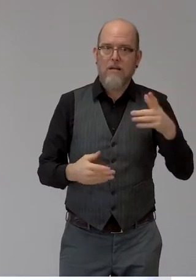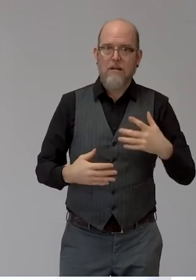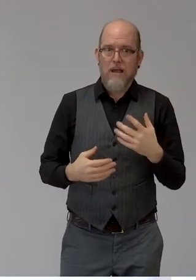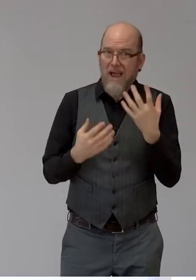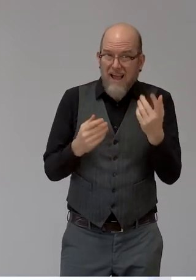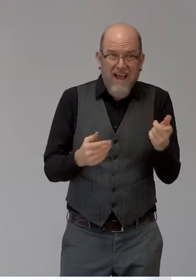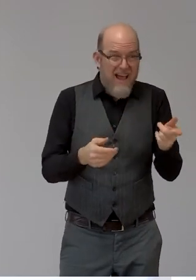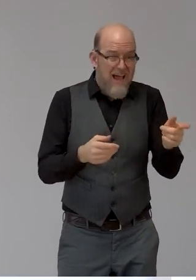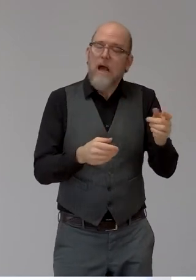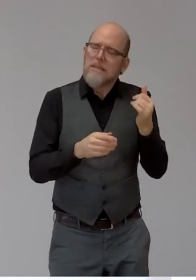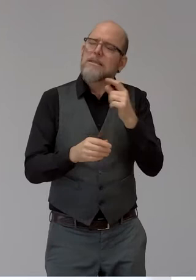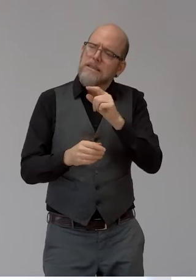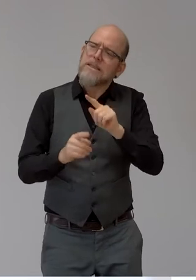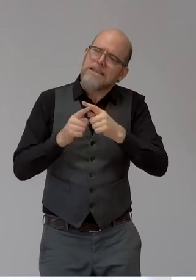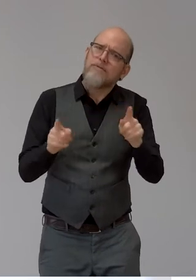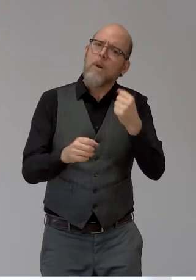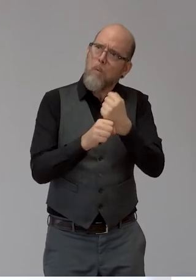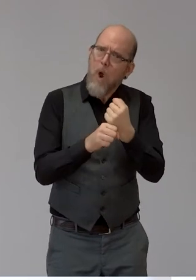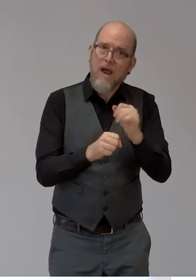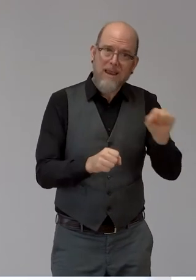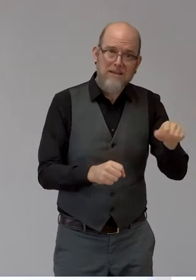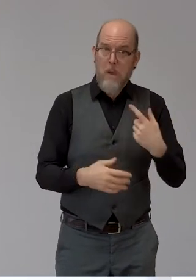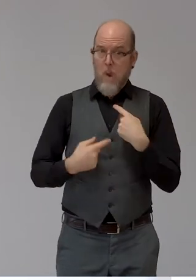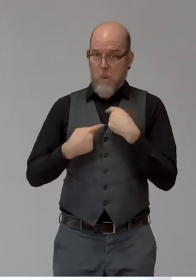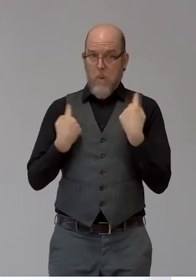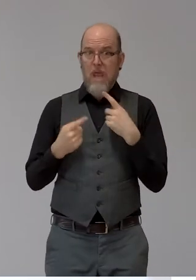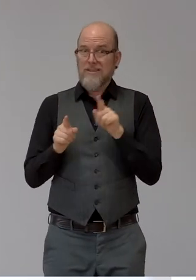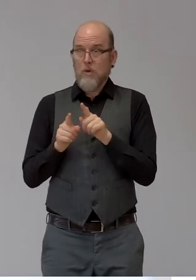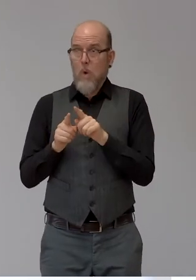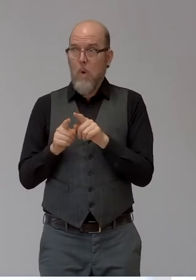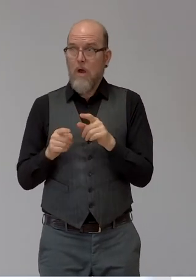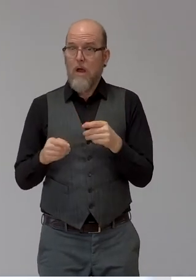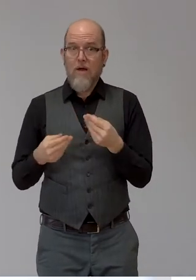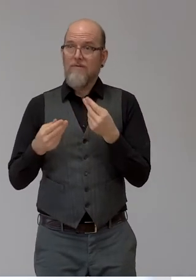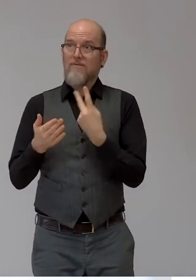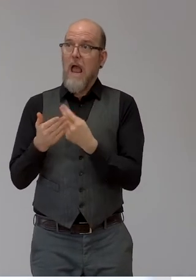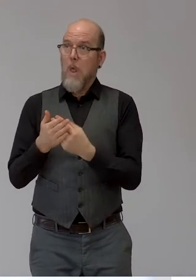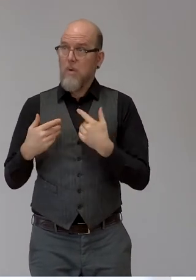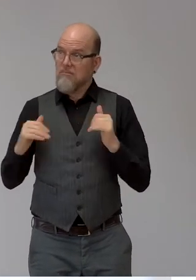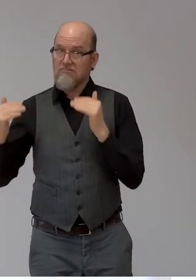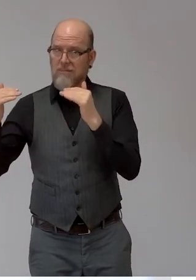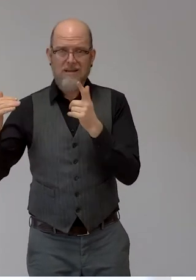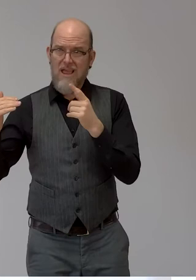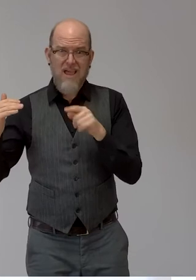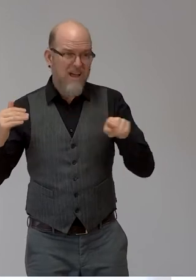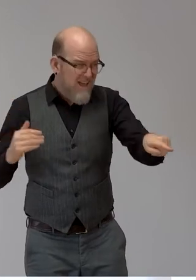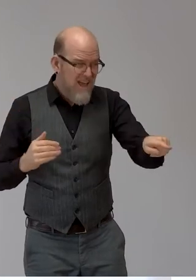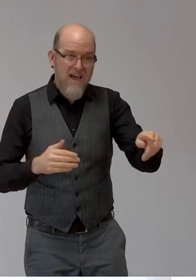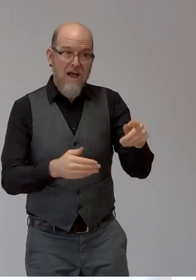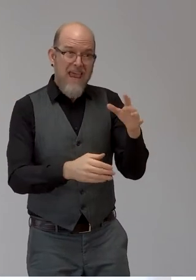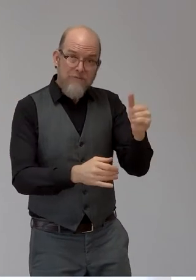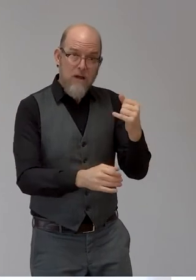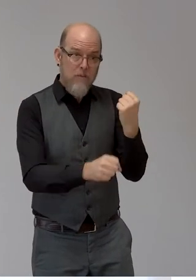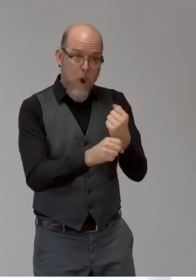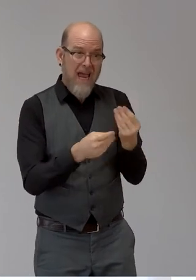if we don't are productive, how do we feel? The same do they feel as well? So that's what's worth for, the light in the eyes,